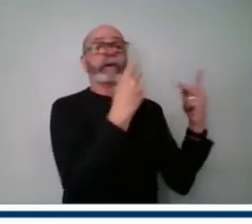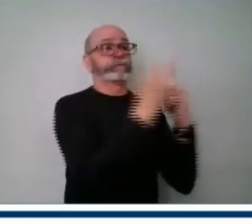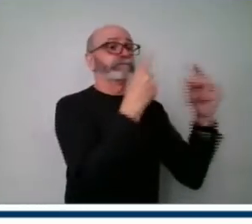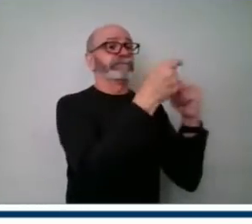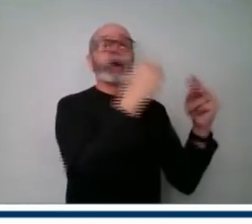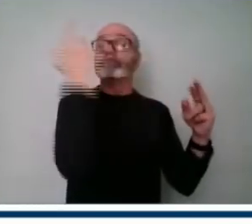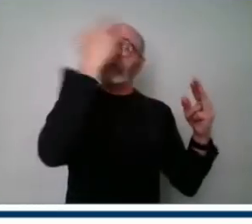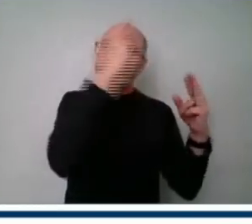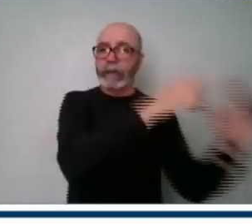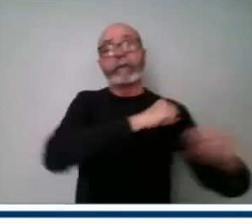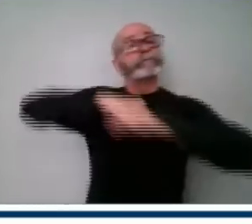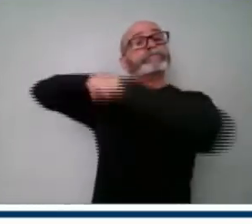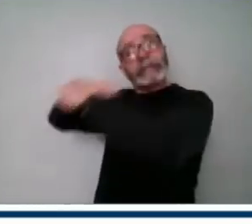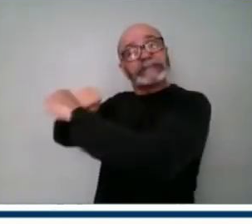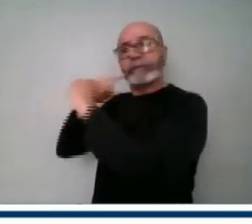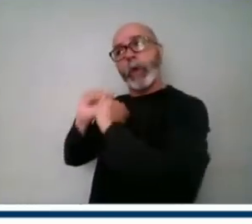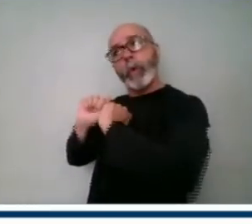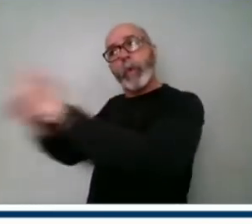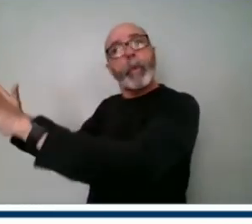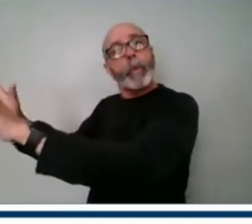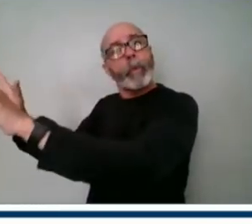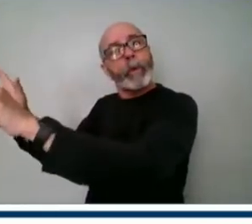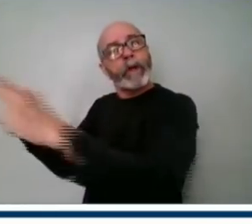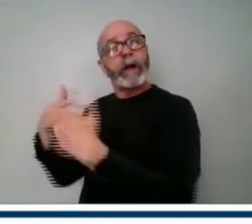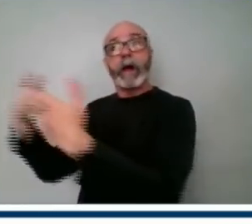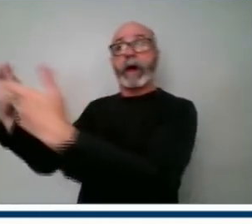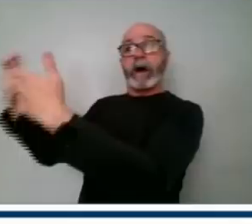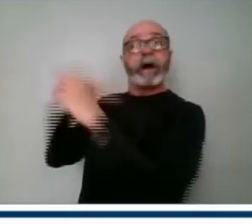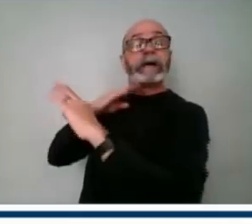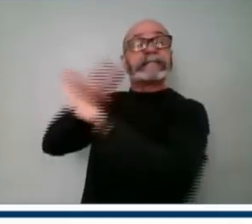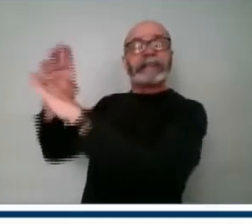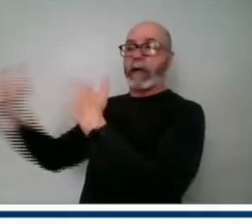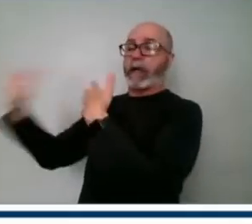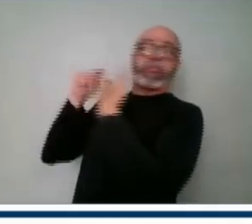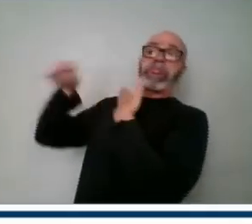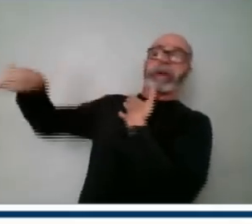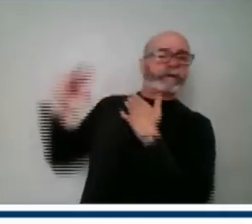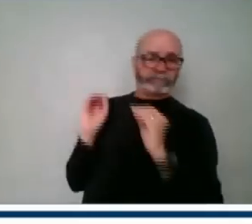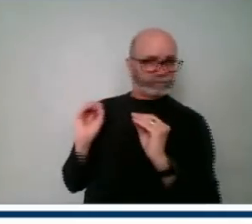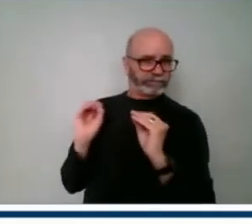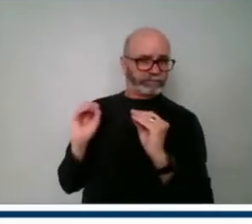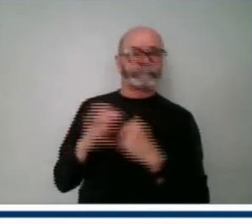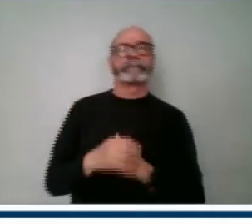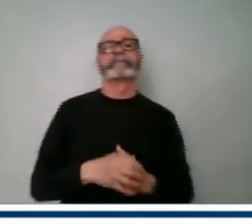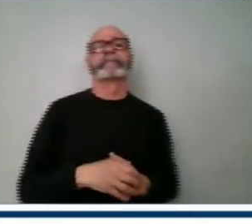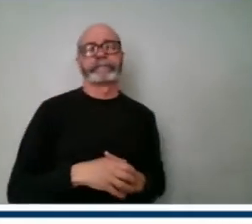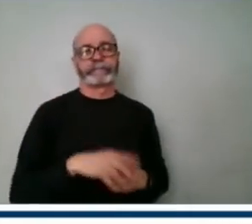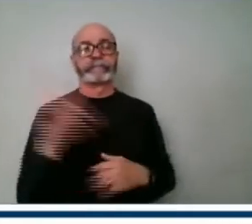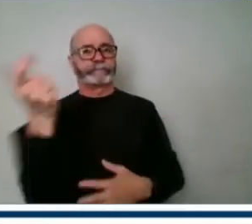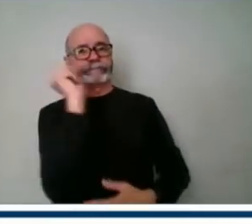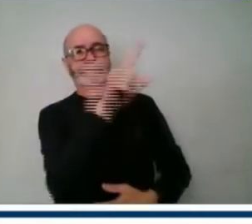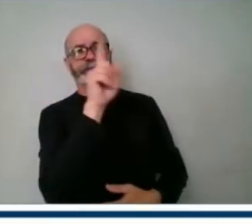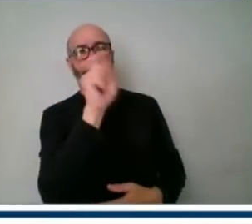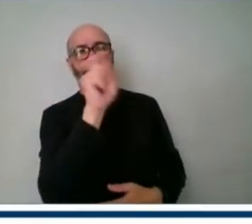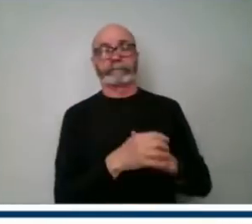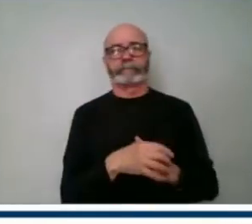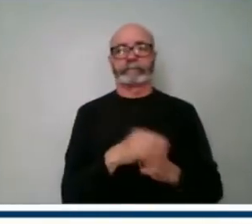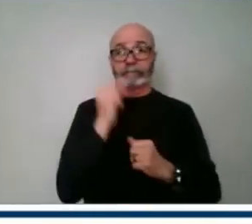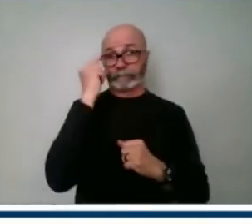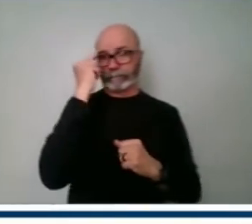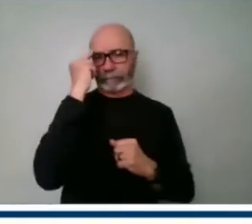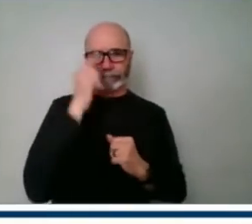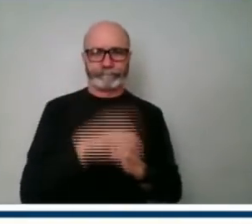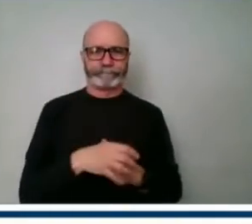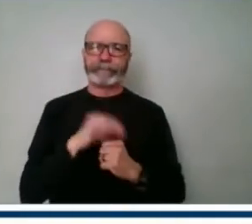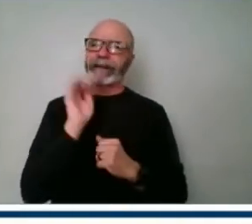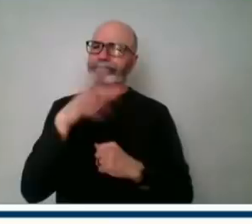I hear you've told us many times about the speed of an age-based approach, but we are still hearing very deep frustration from people who